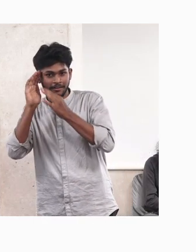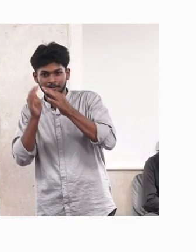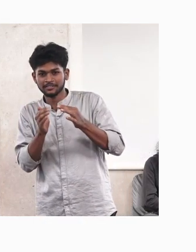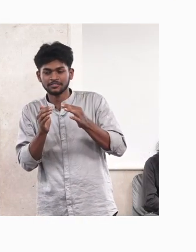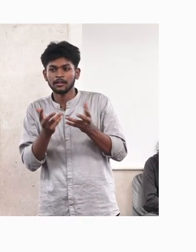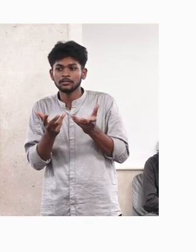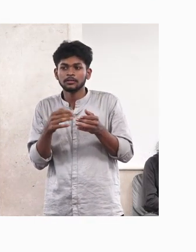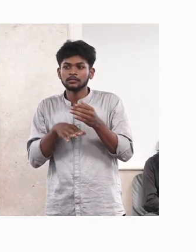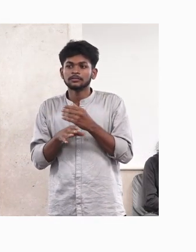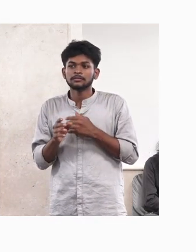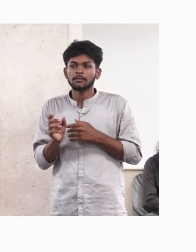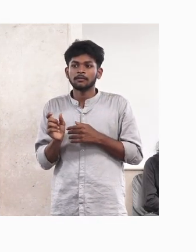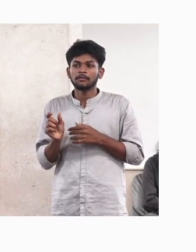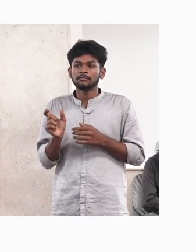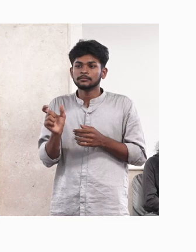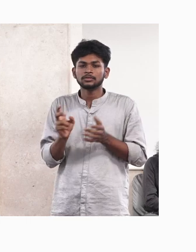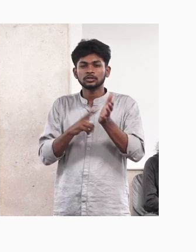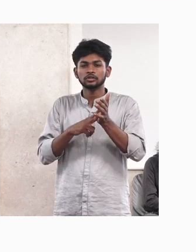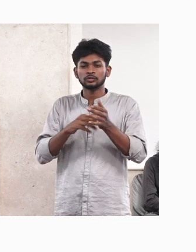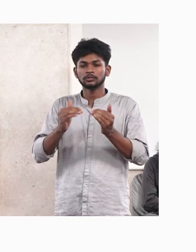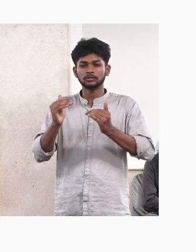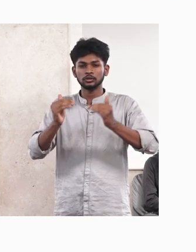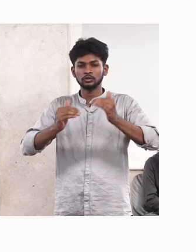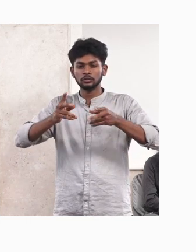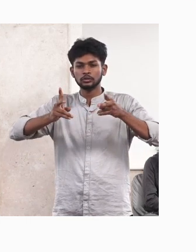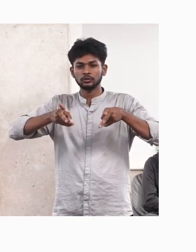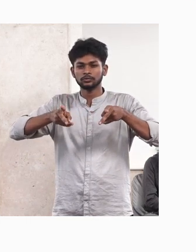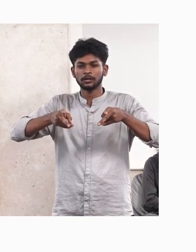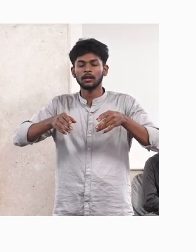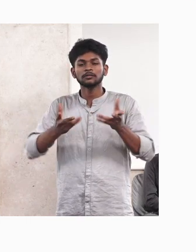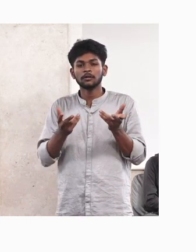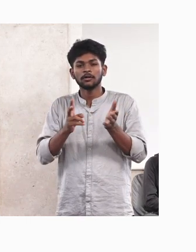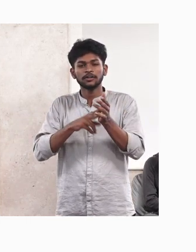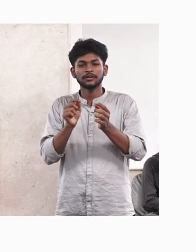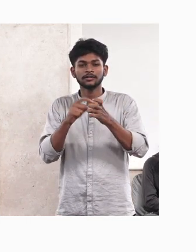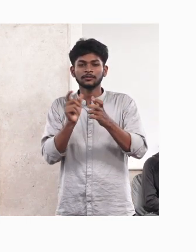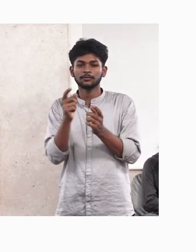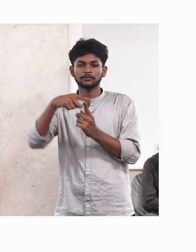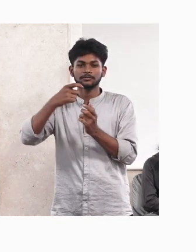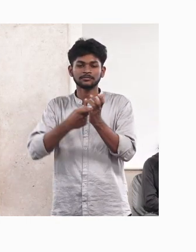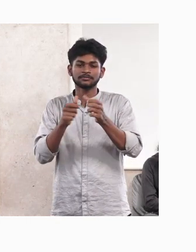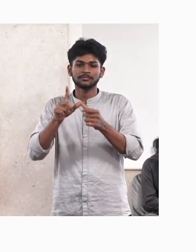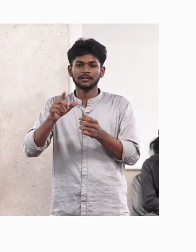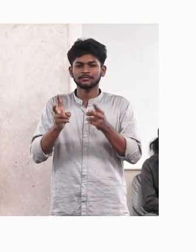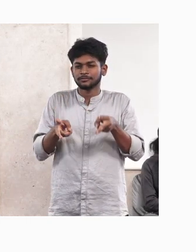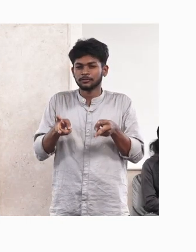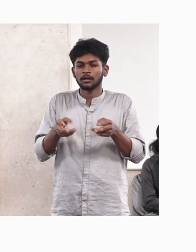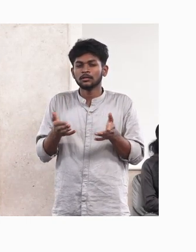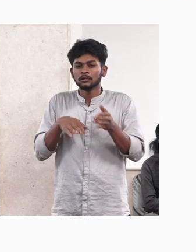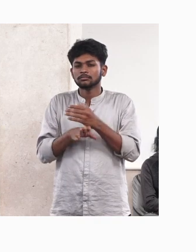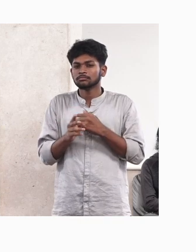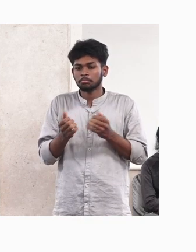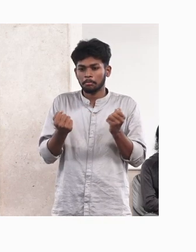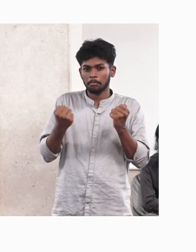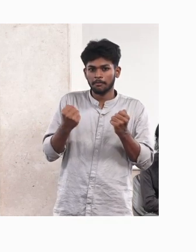us, the word is not neutral. There is the power of the word, and there is the power of the person